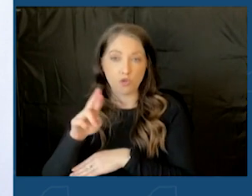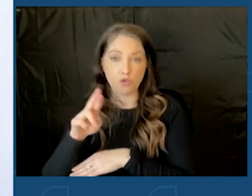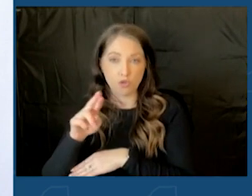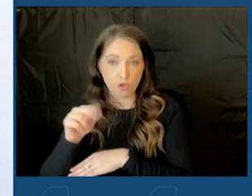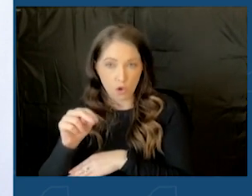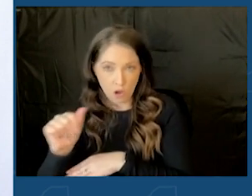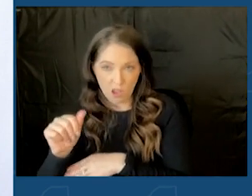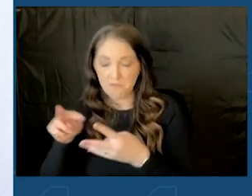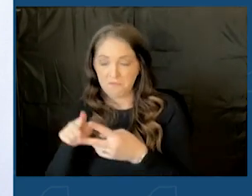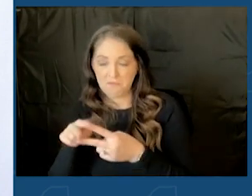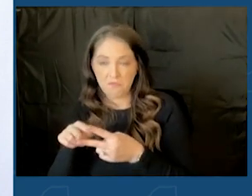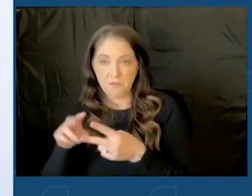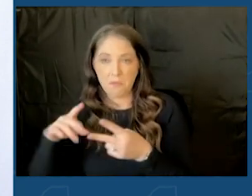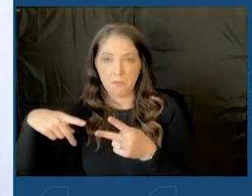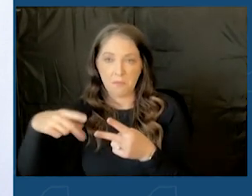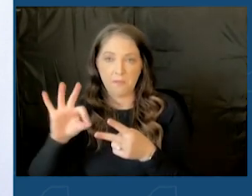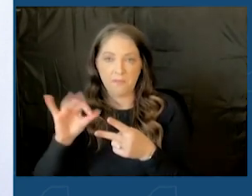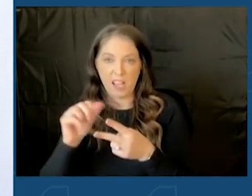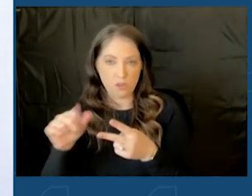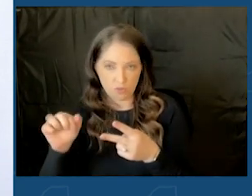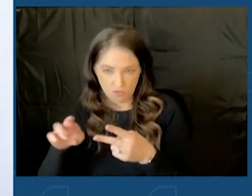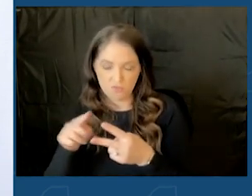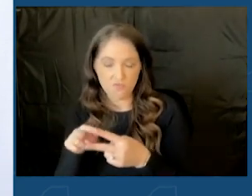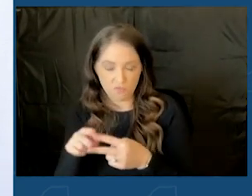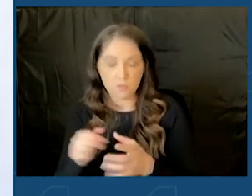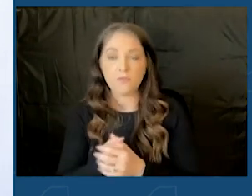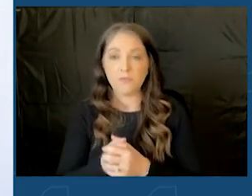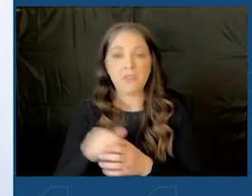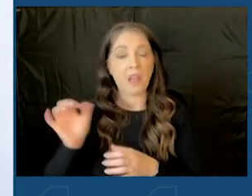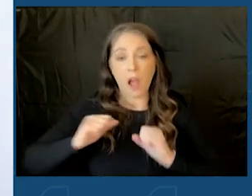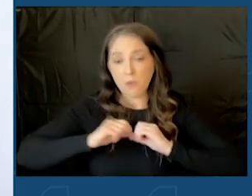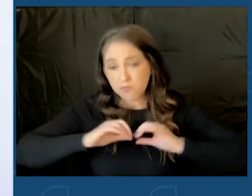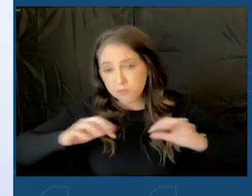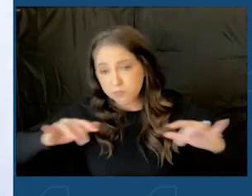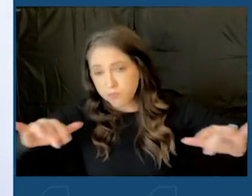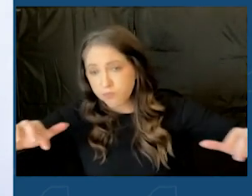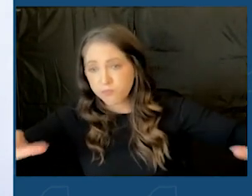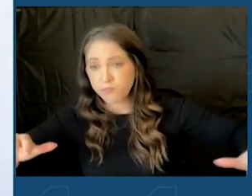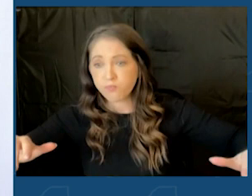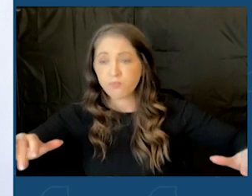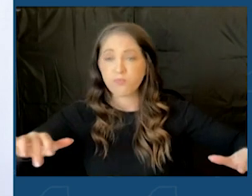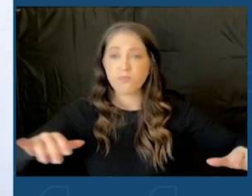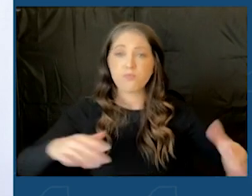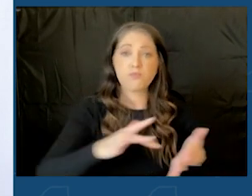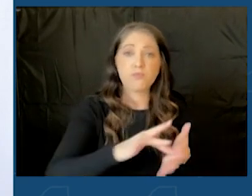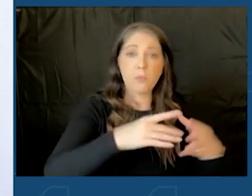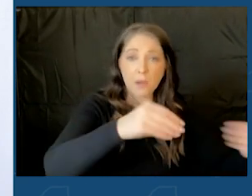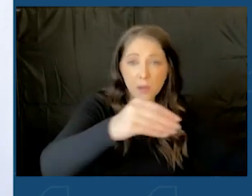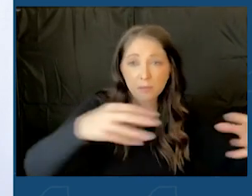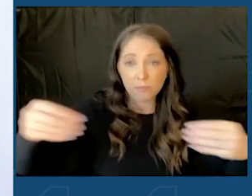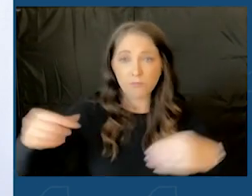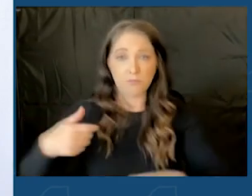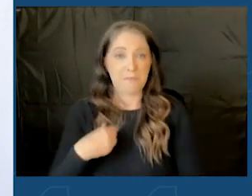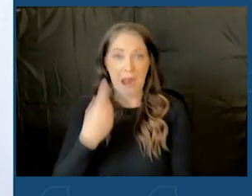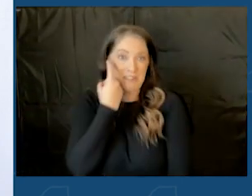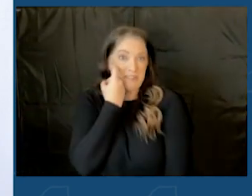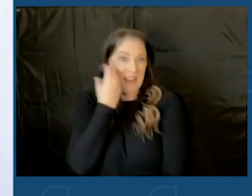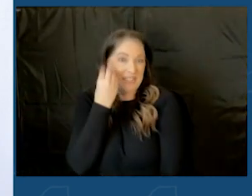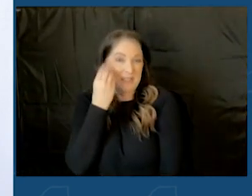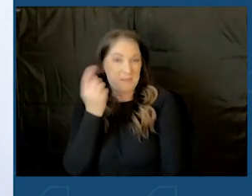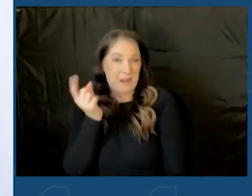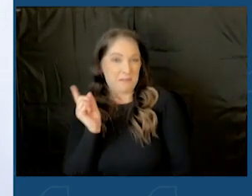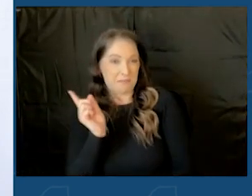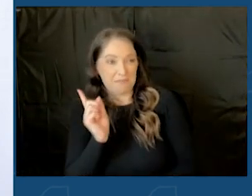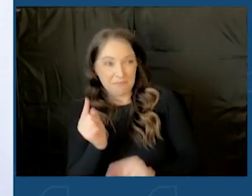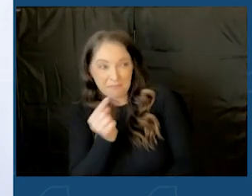commercial chains, and I think that those are quite ubiquitous. I've just been to one myself, just up the street from